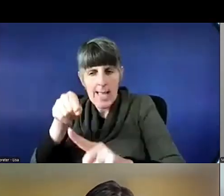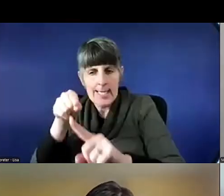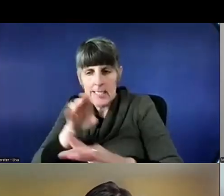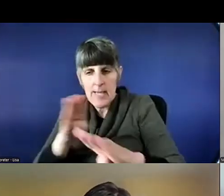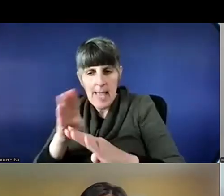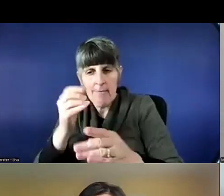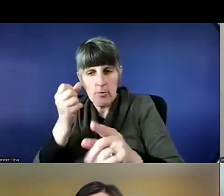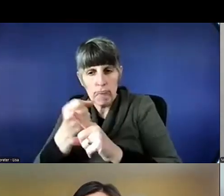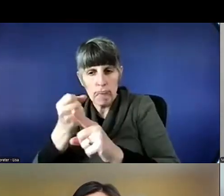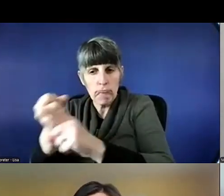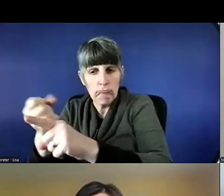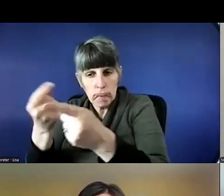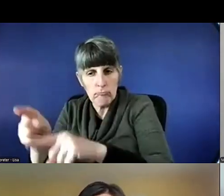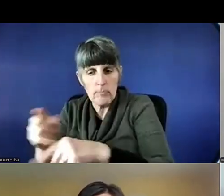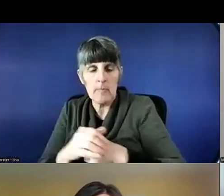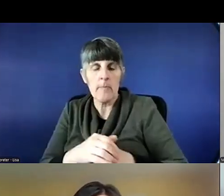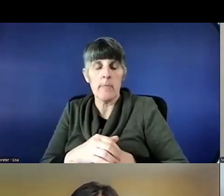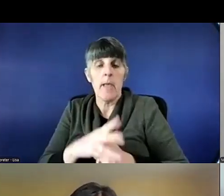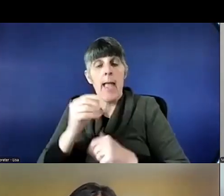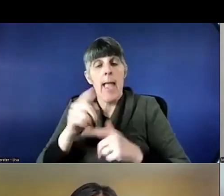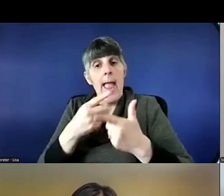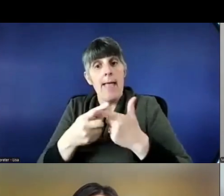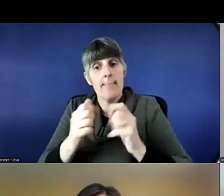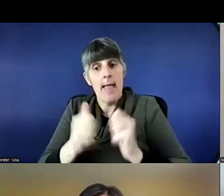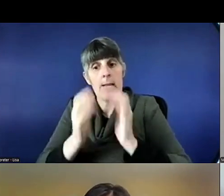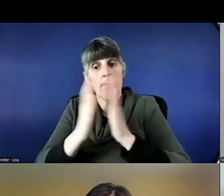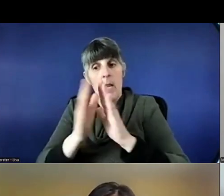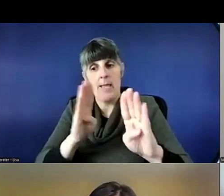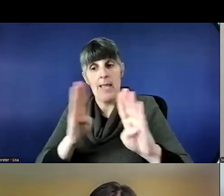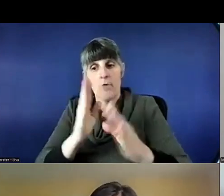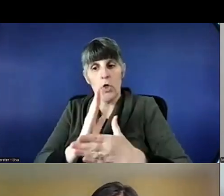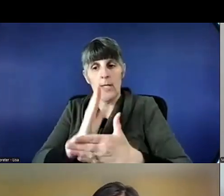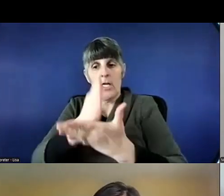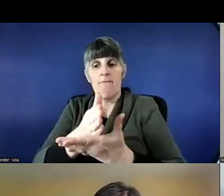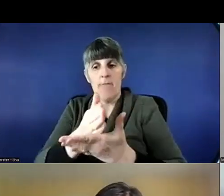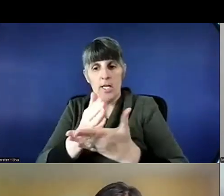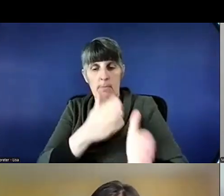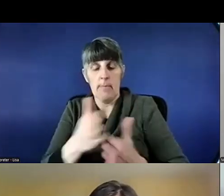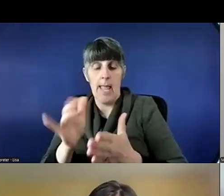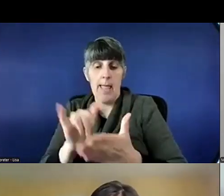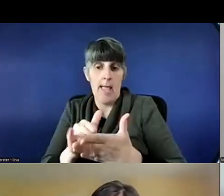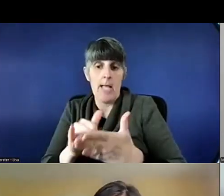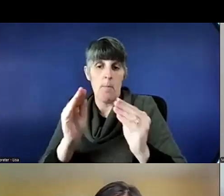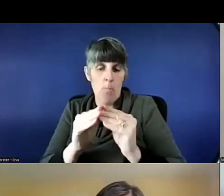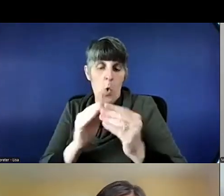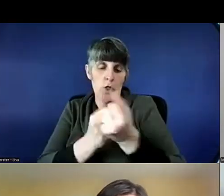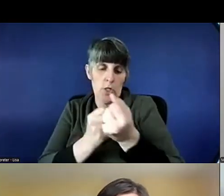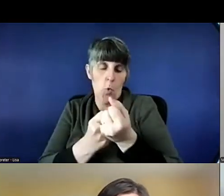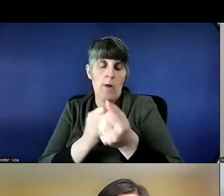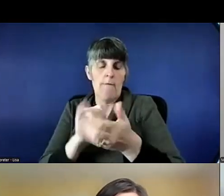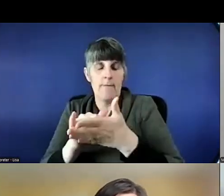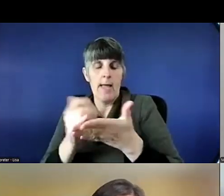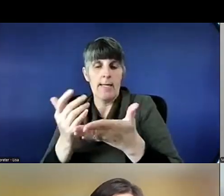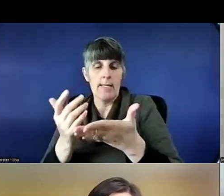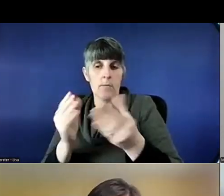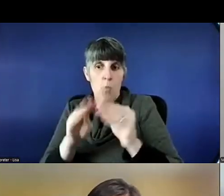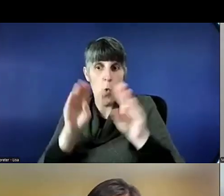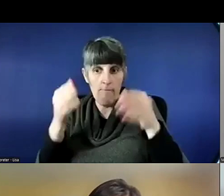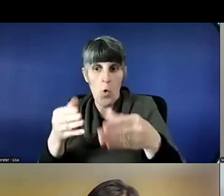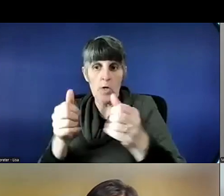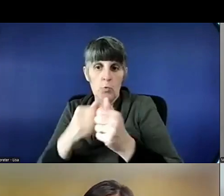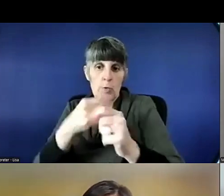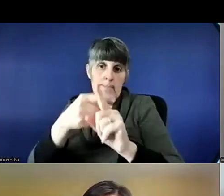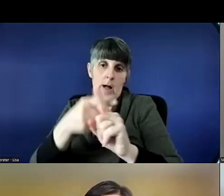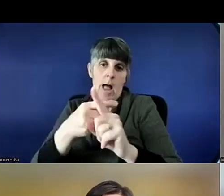behavior occurring, and then implementing a behavioral intervention plan that is more supportive, that is more focused on